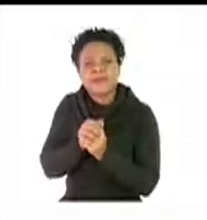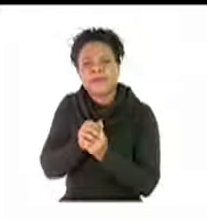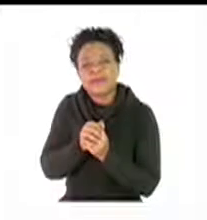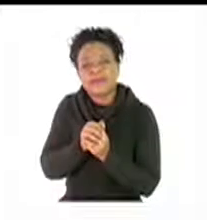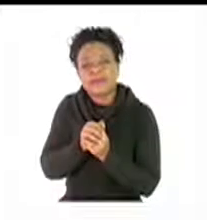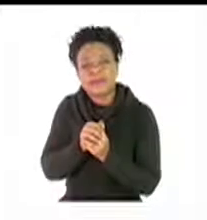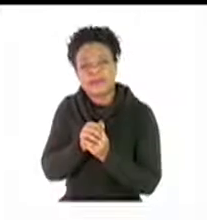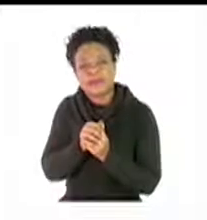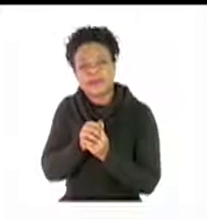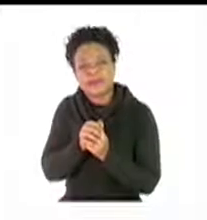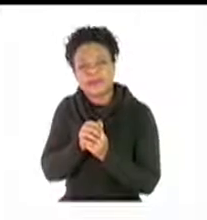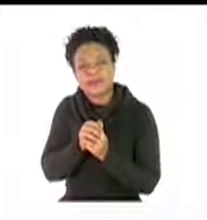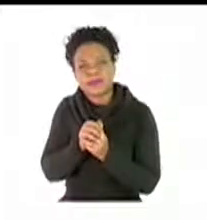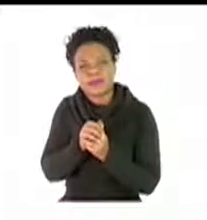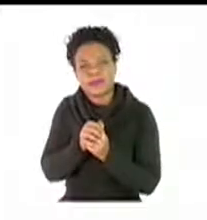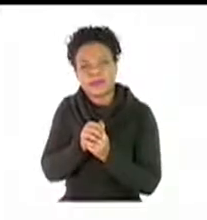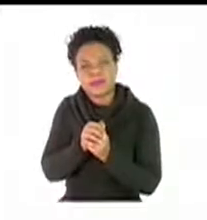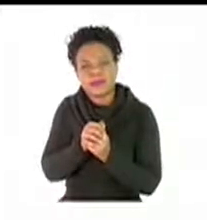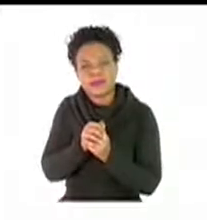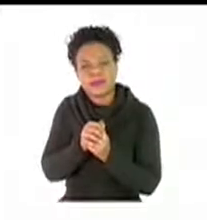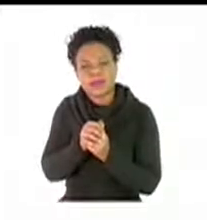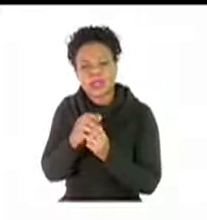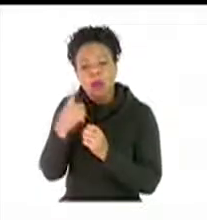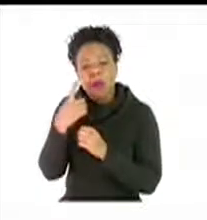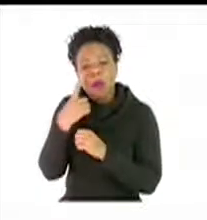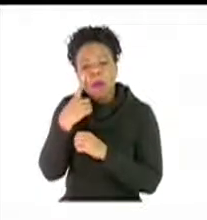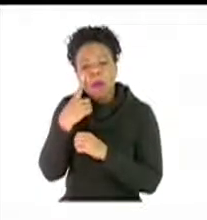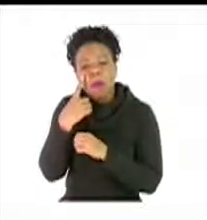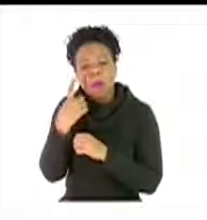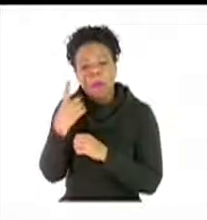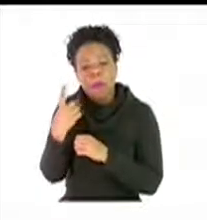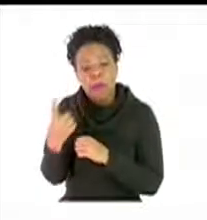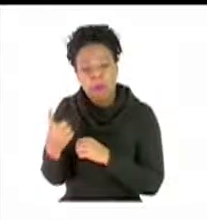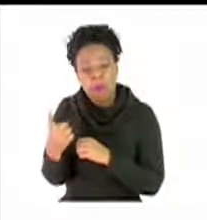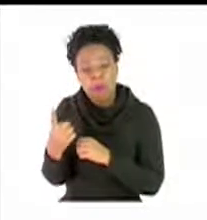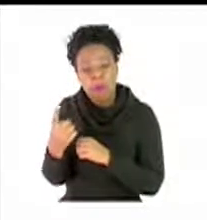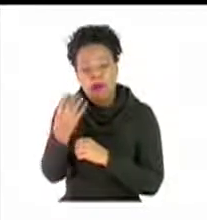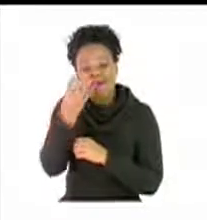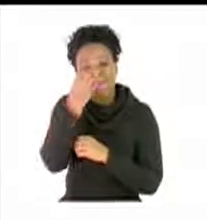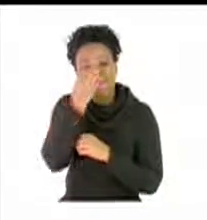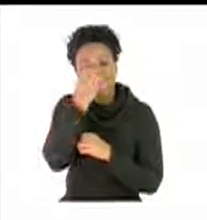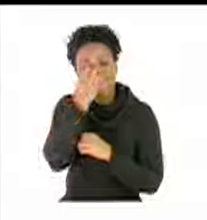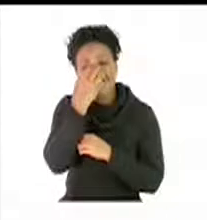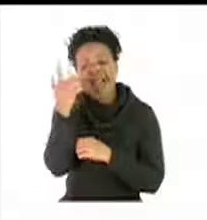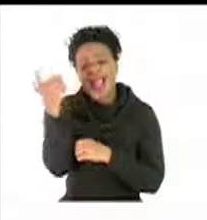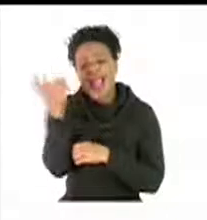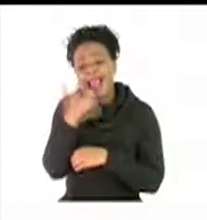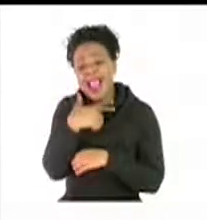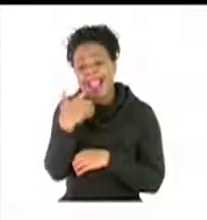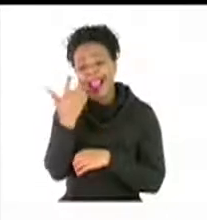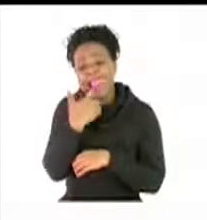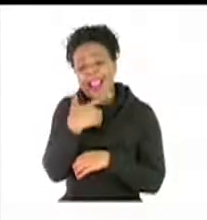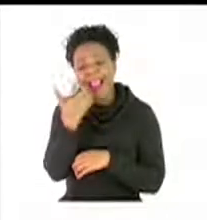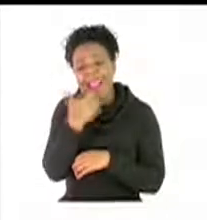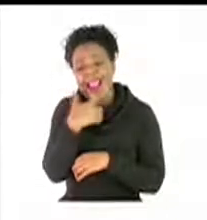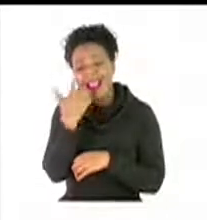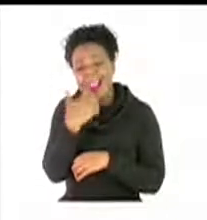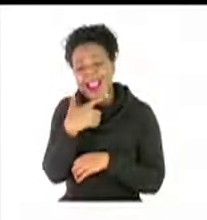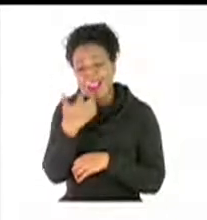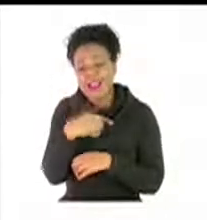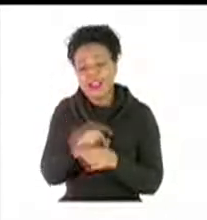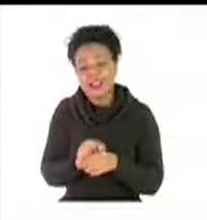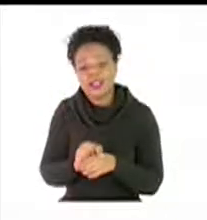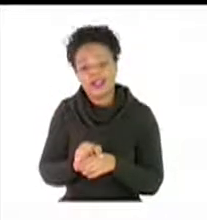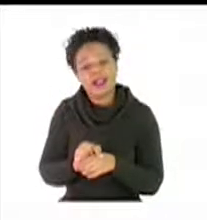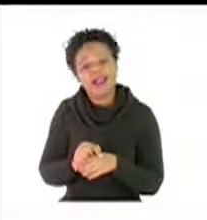Looking down at the unhappy goat, the fox laughed and said, "Next time, friend,